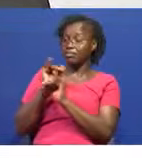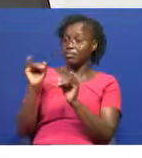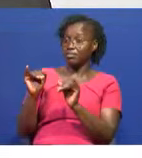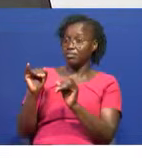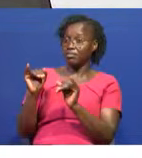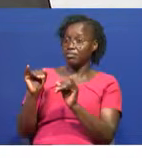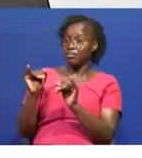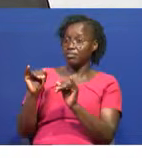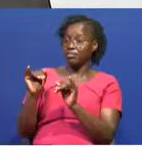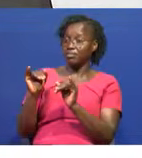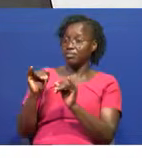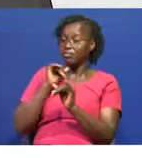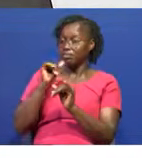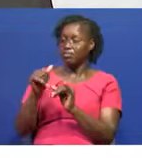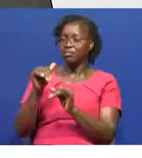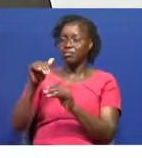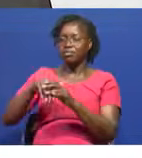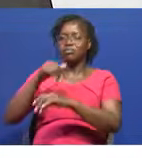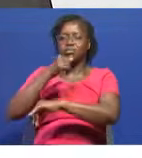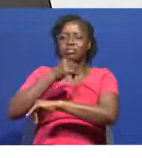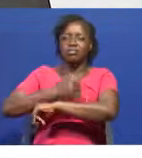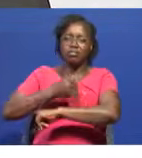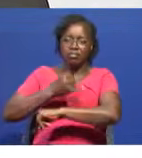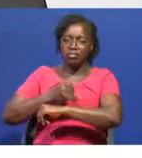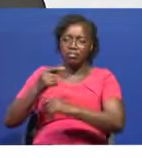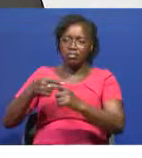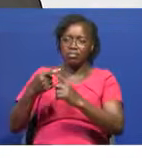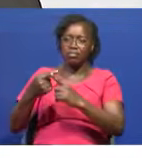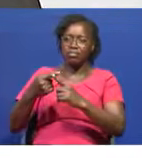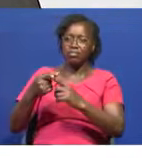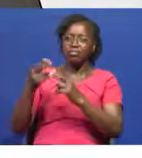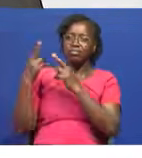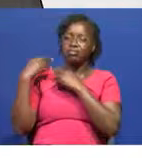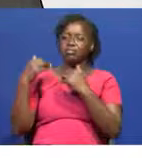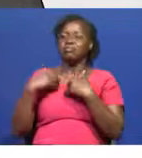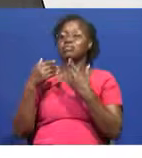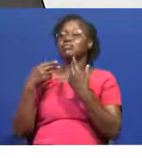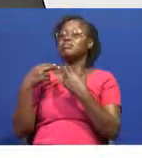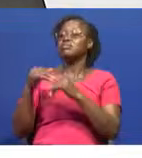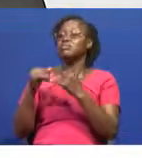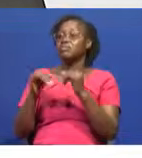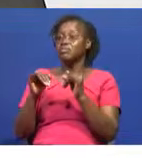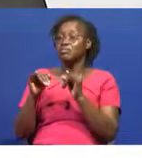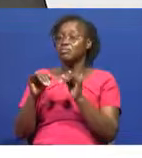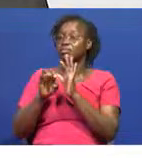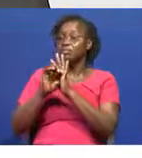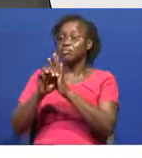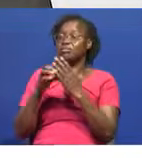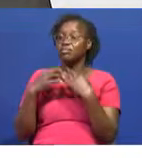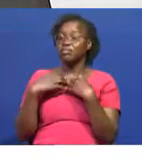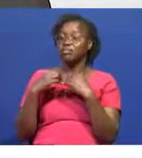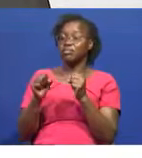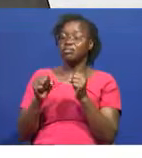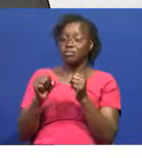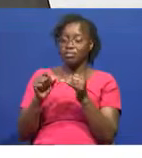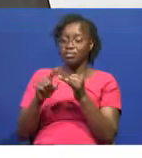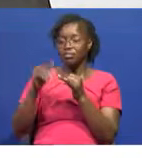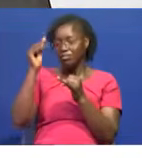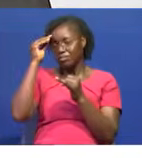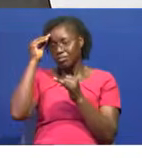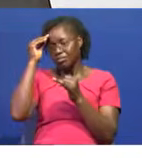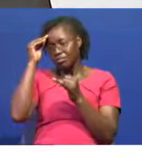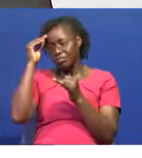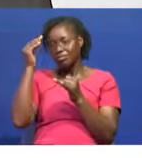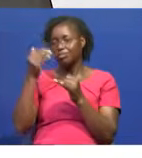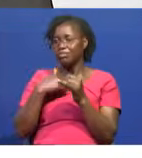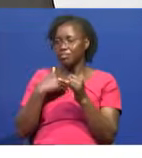and hygiene to institutions. Then the institutions have a responsibility for implementation. Example, the health. Example, the education ministry.